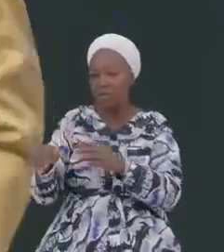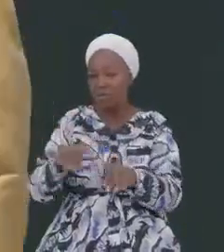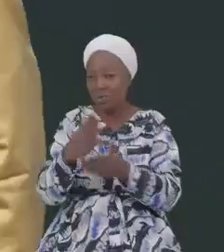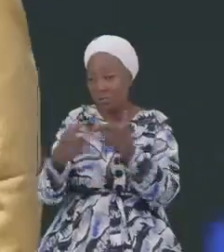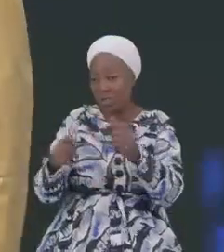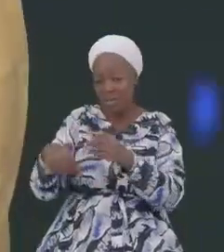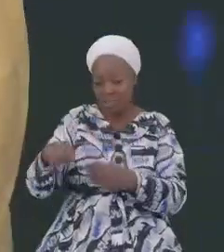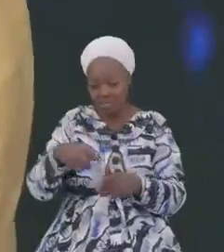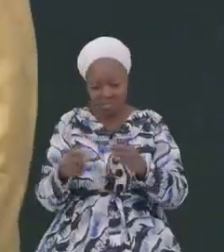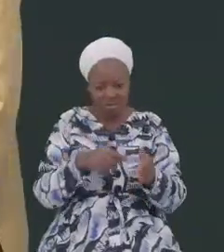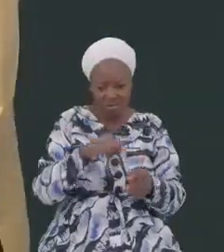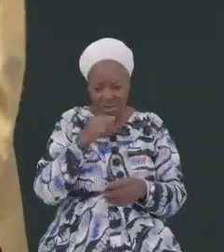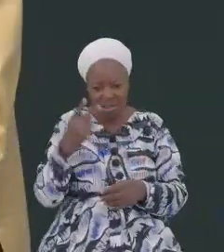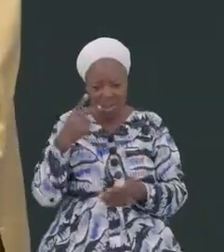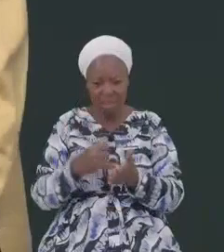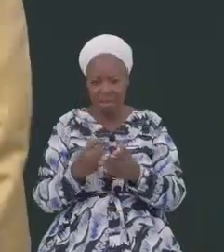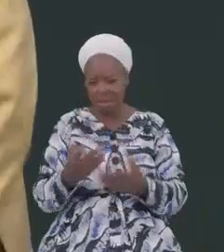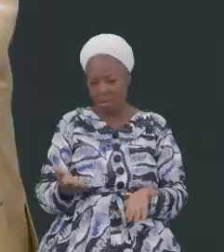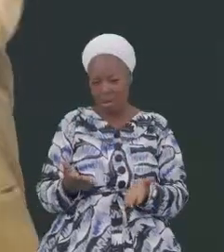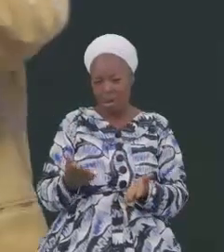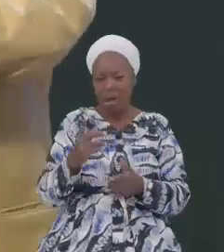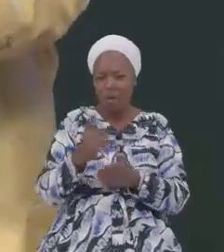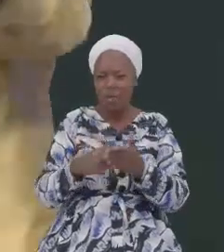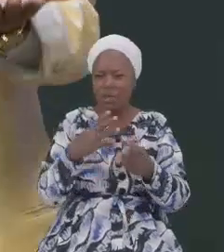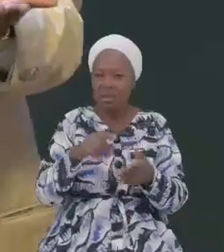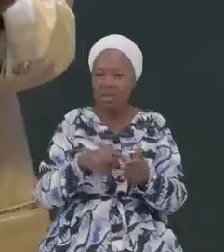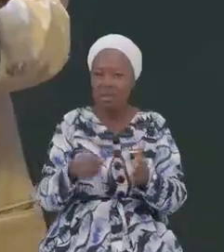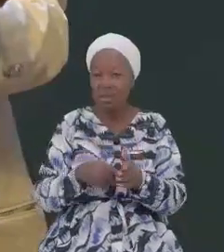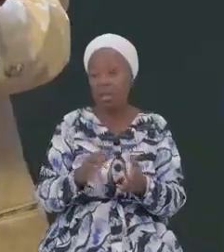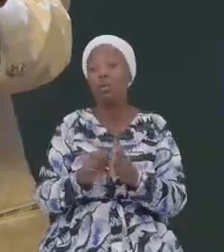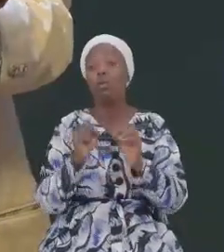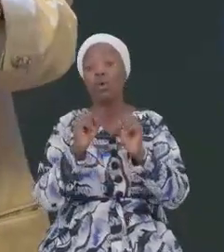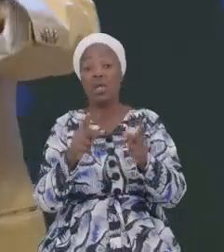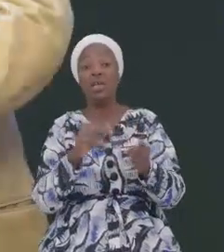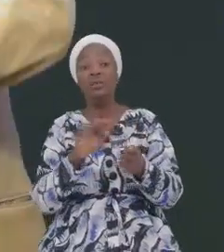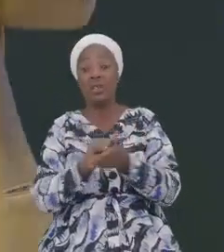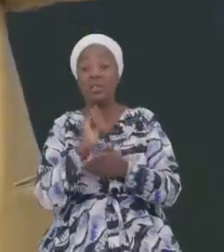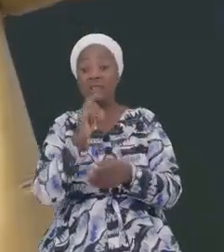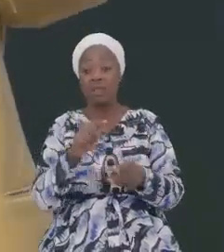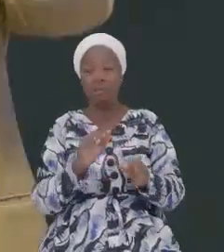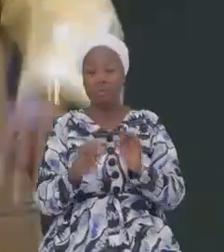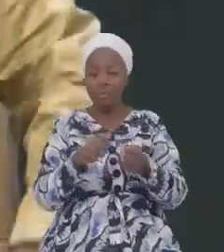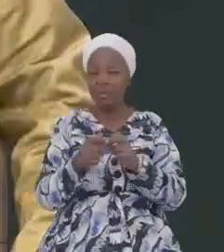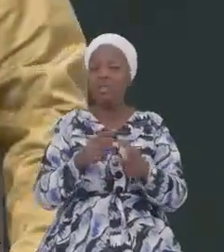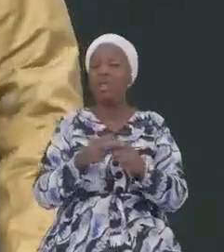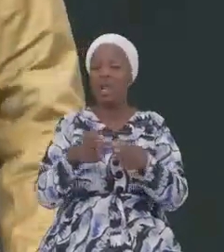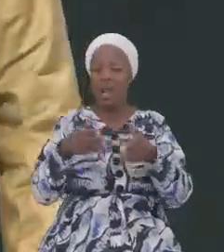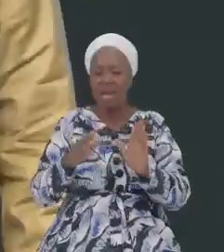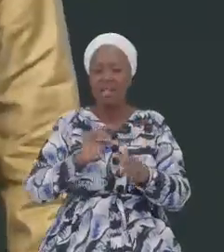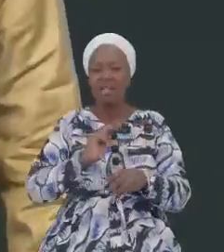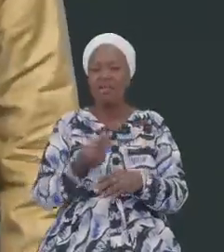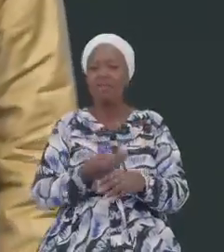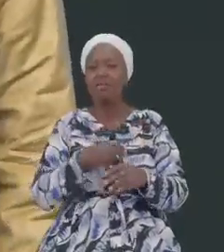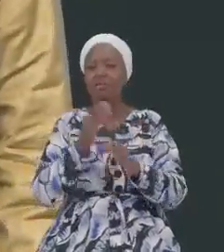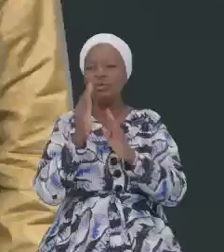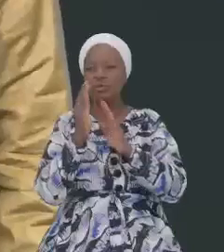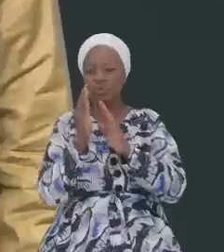like this and all that. You say, what about, okay, if that's the case, then let's drop